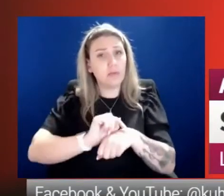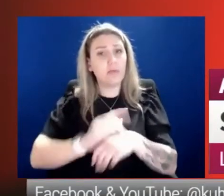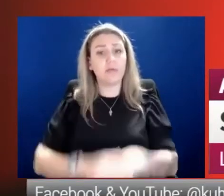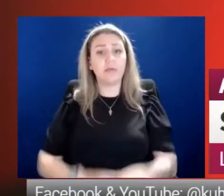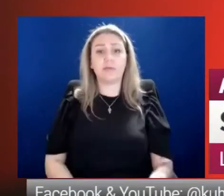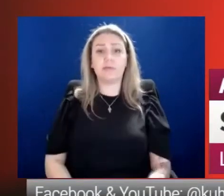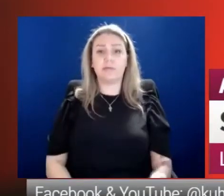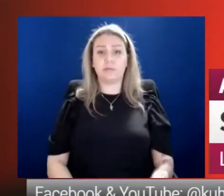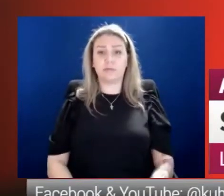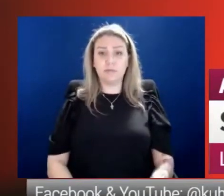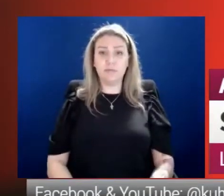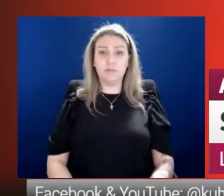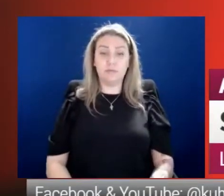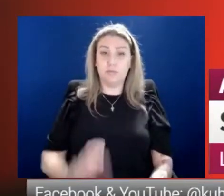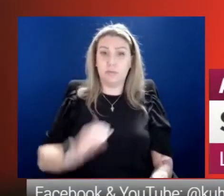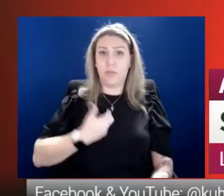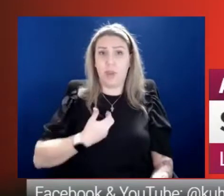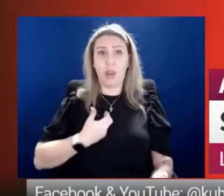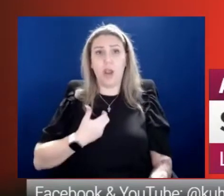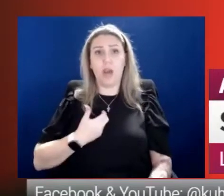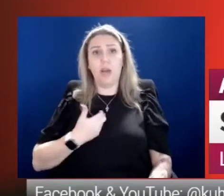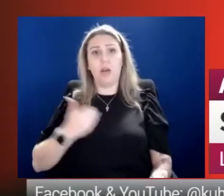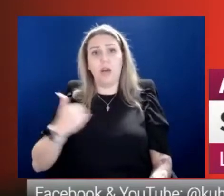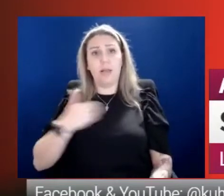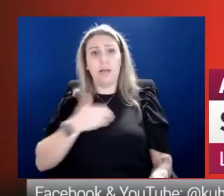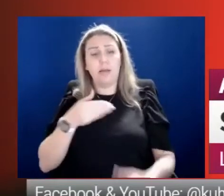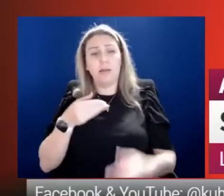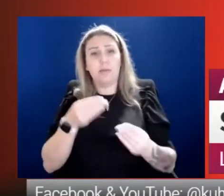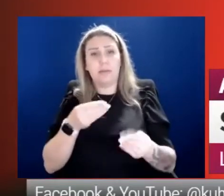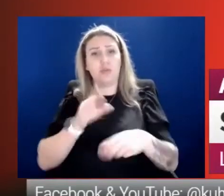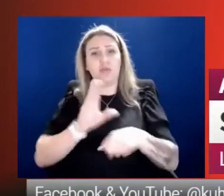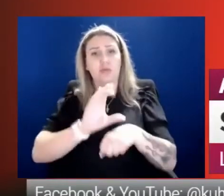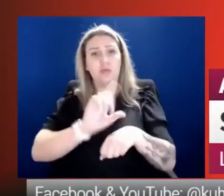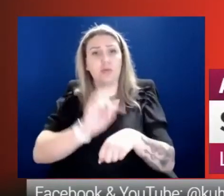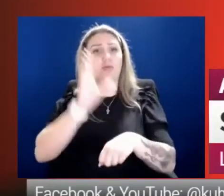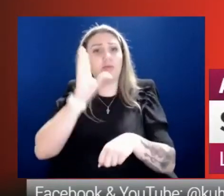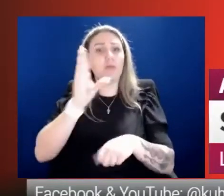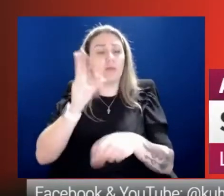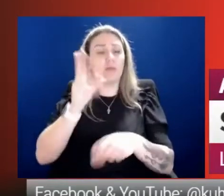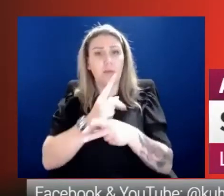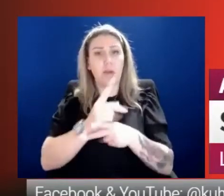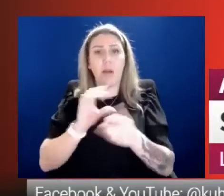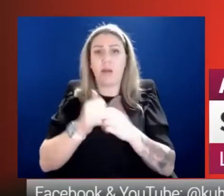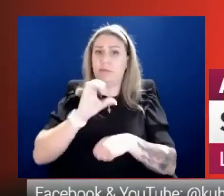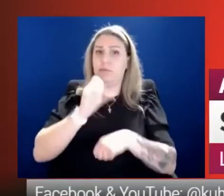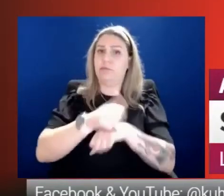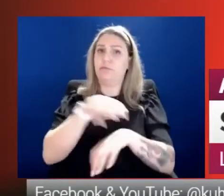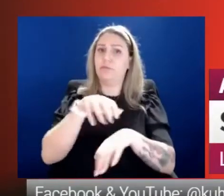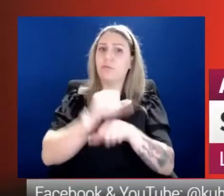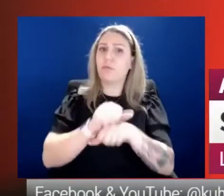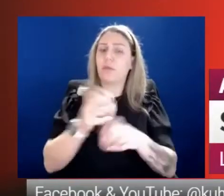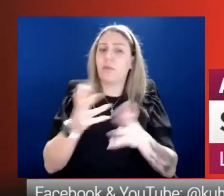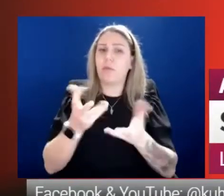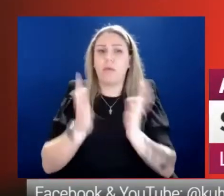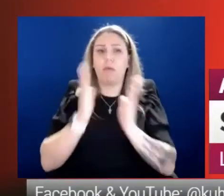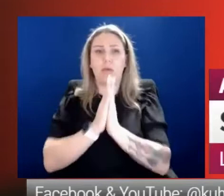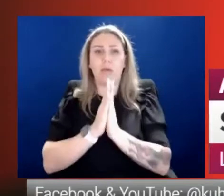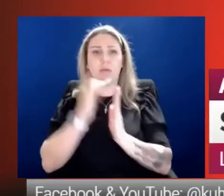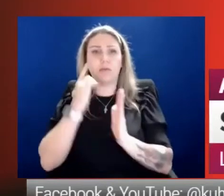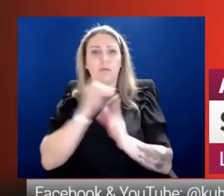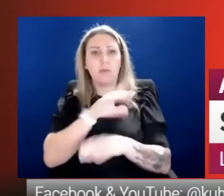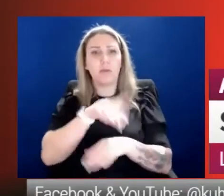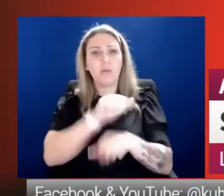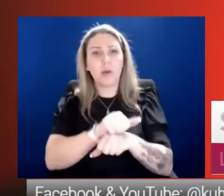our lactation consultants will figure out how to make that happen. We may ask her to make an appointment for her baby in the